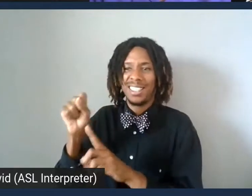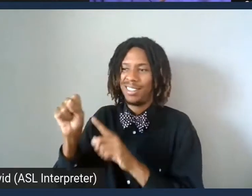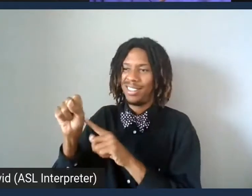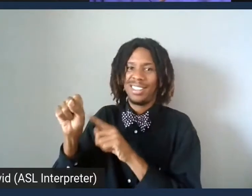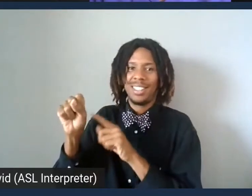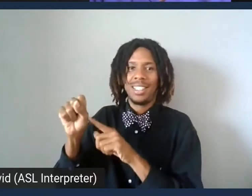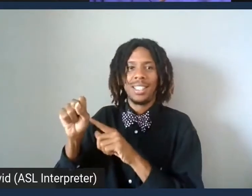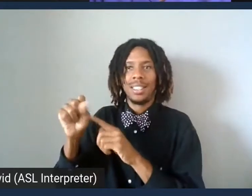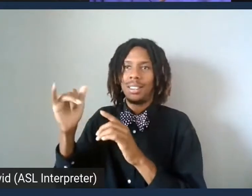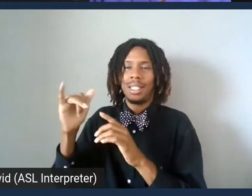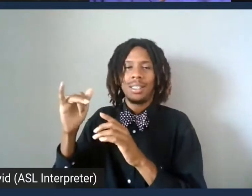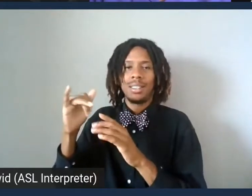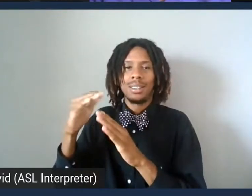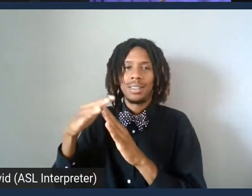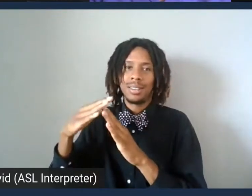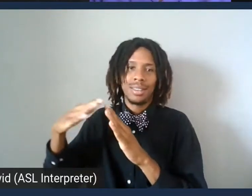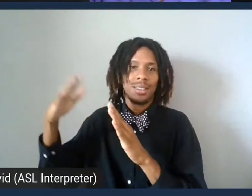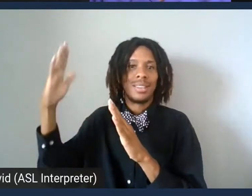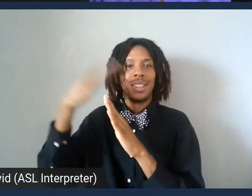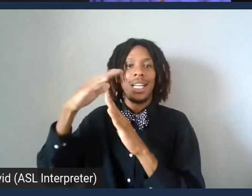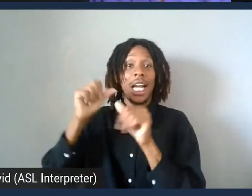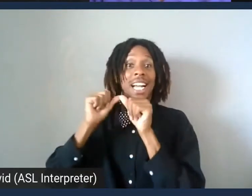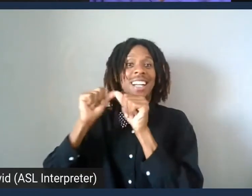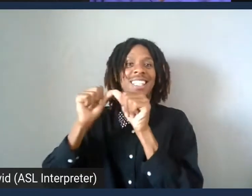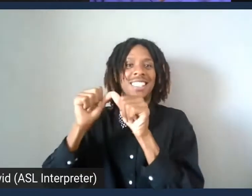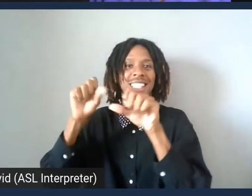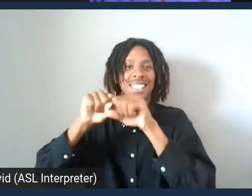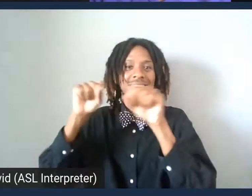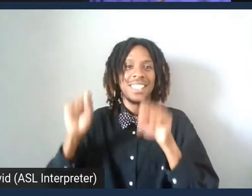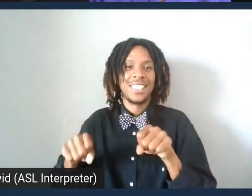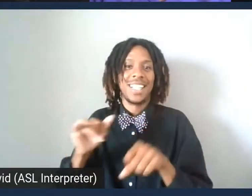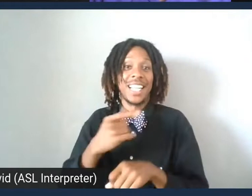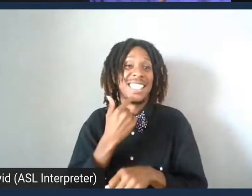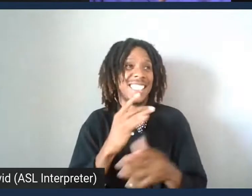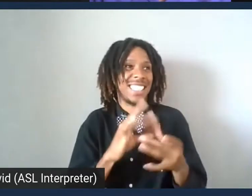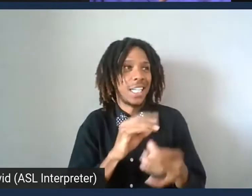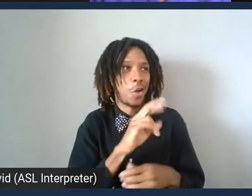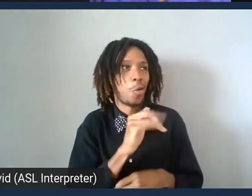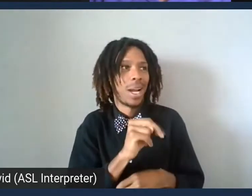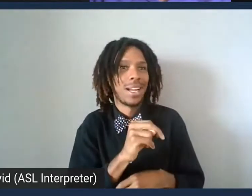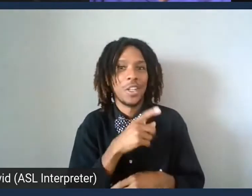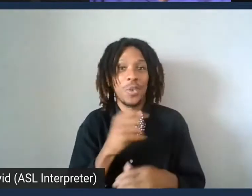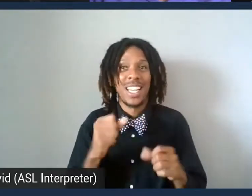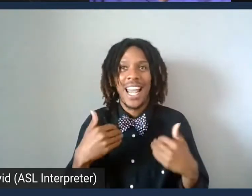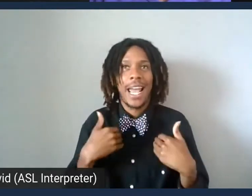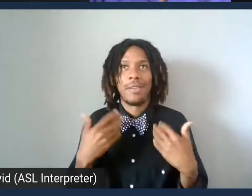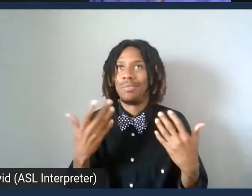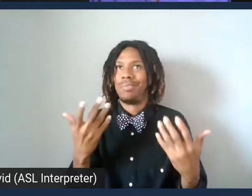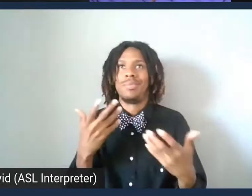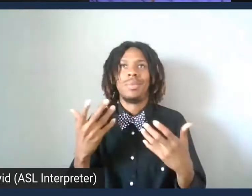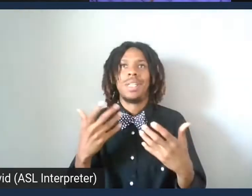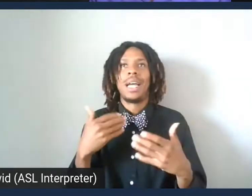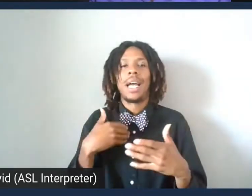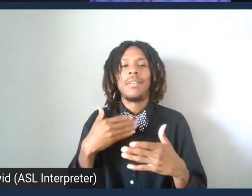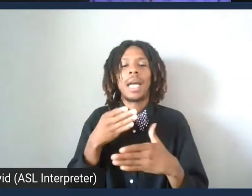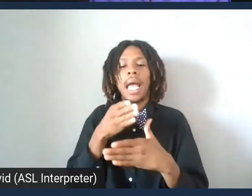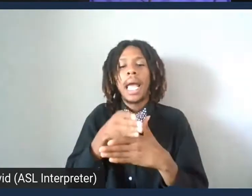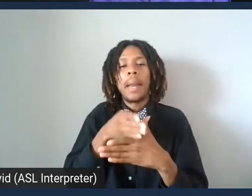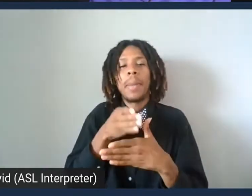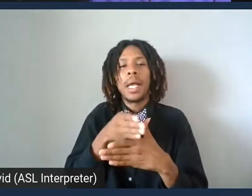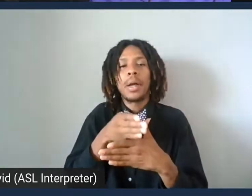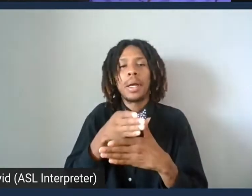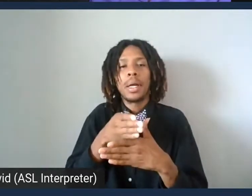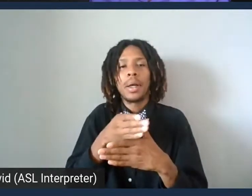ultimate eventually consistent system, right? I mean, like you said, Ryan, you can have intermediaries, and you know, when you